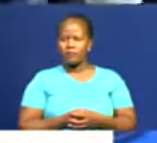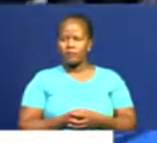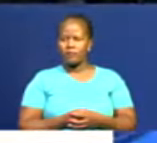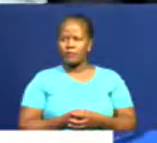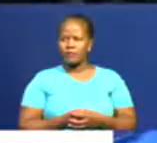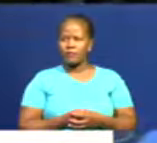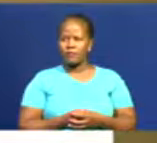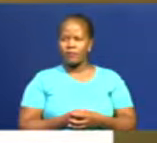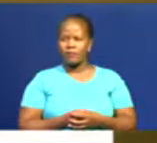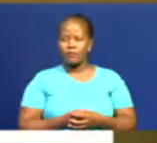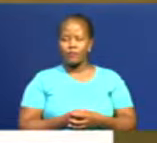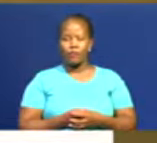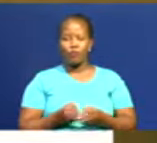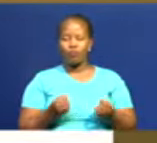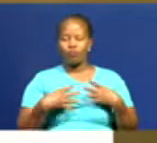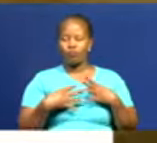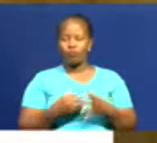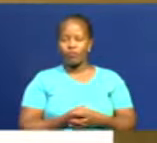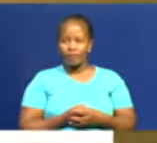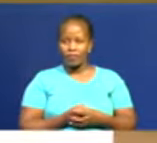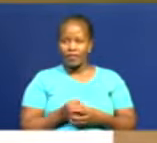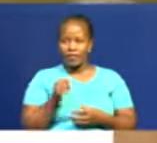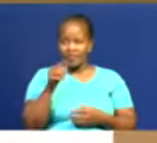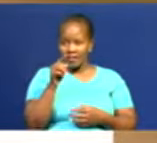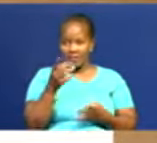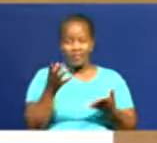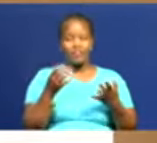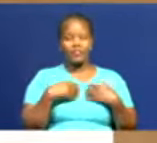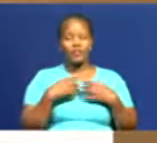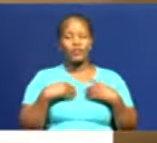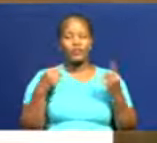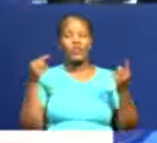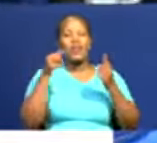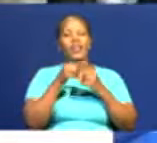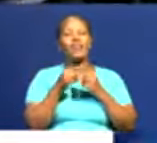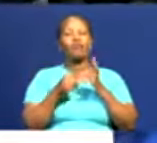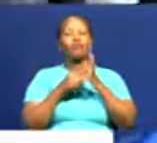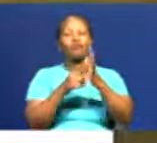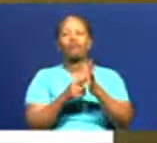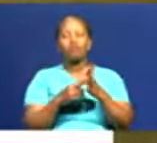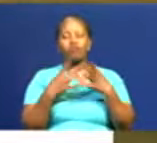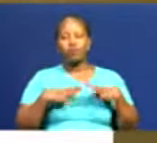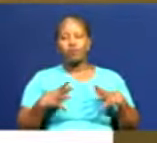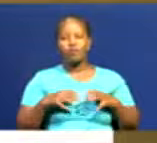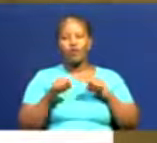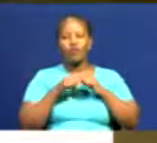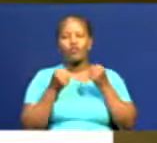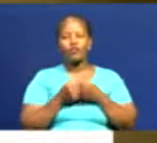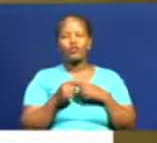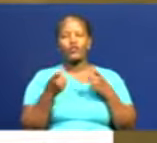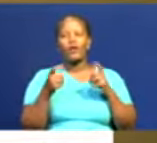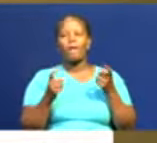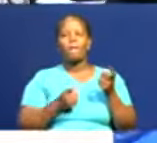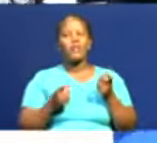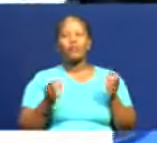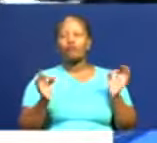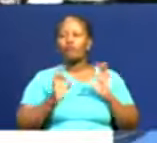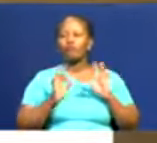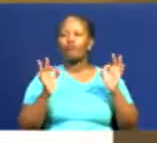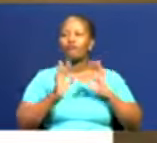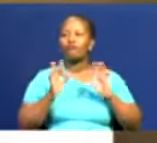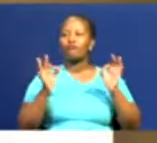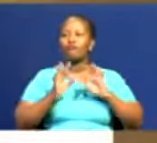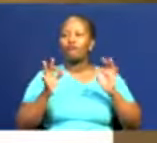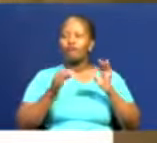This thing is crazy. This was bound to ignite fires on social media platforms. These guys are